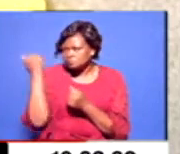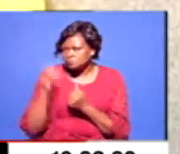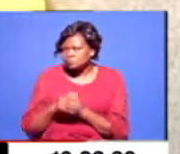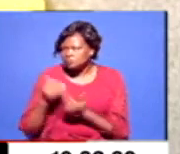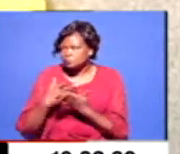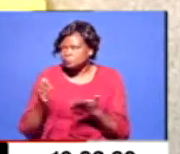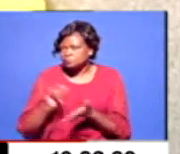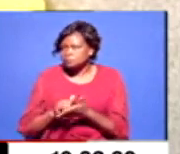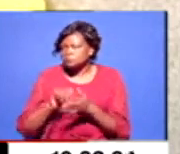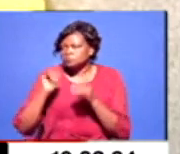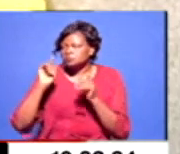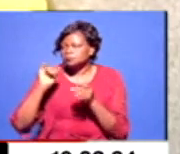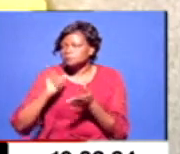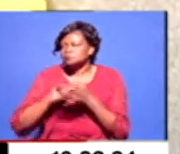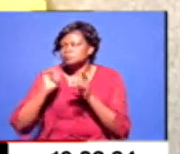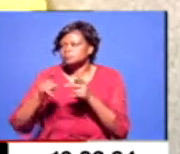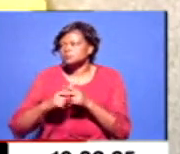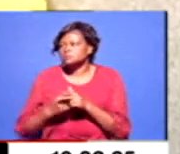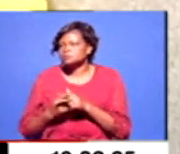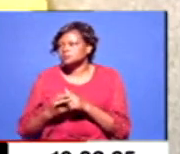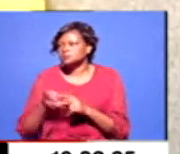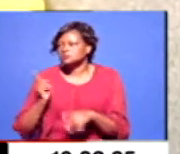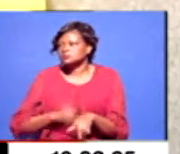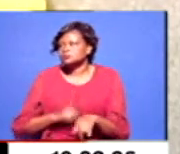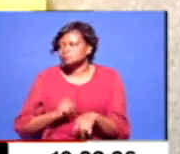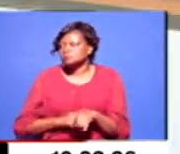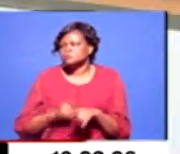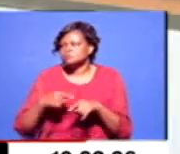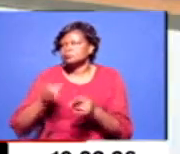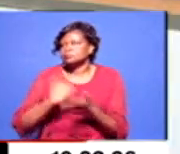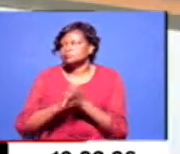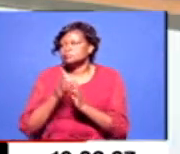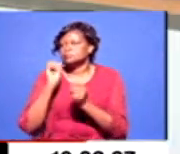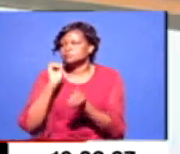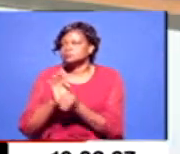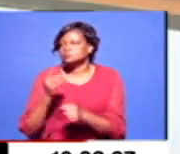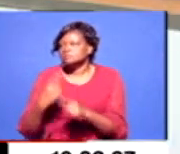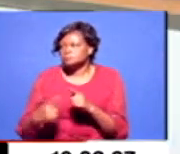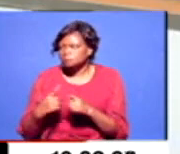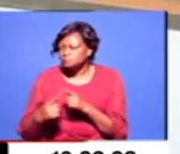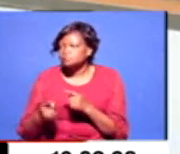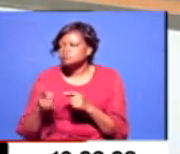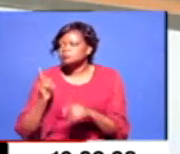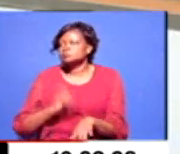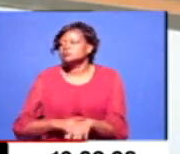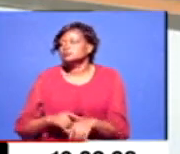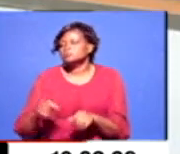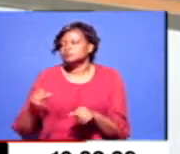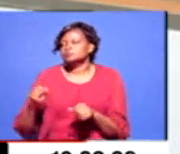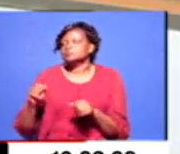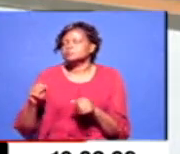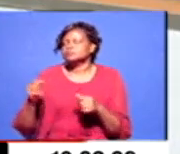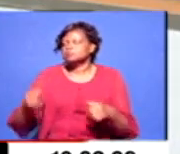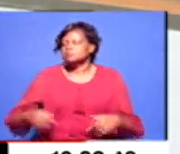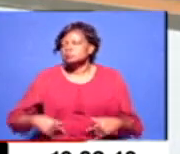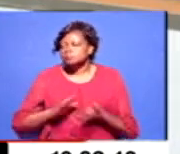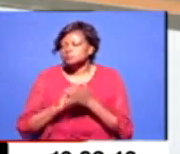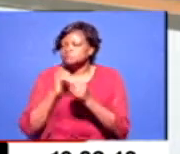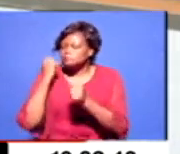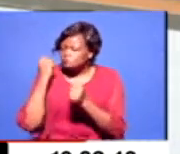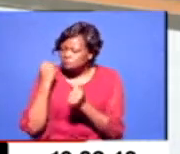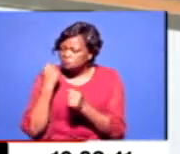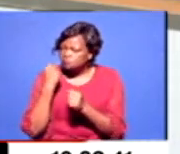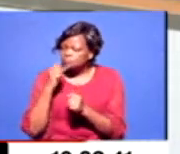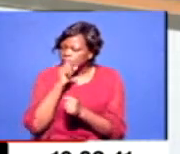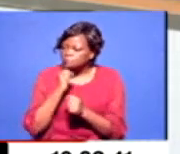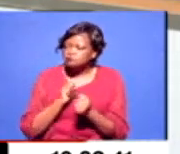that should start immediately the boy turns 13, immediately the girls turn 13, so that it makes it easy for a country